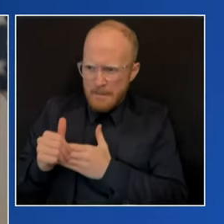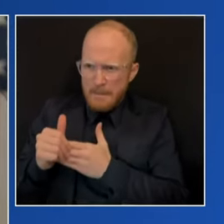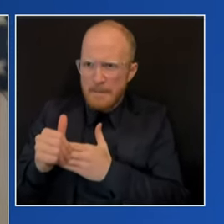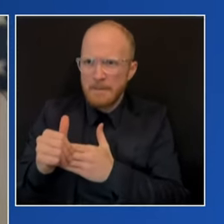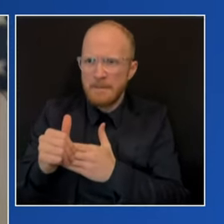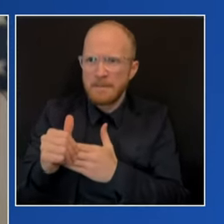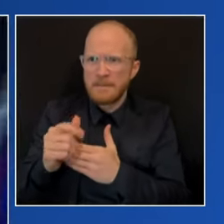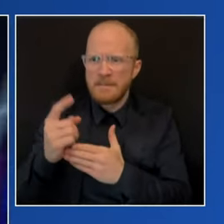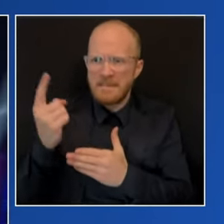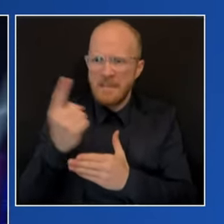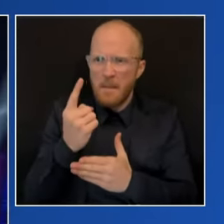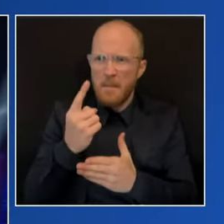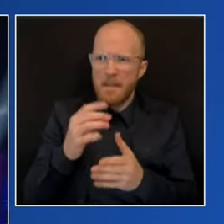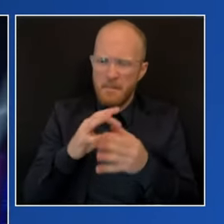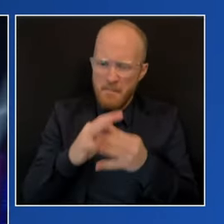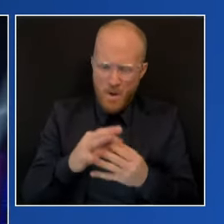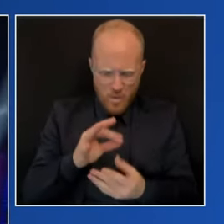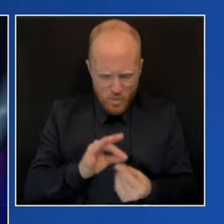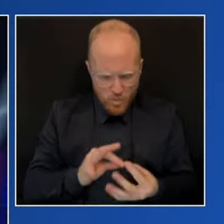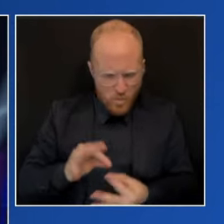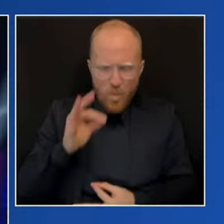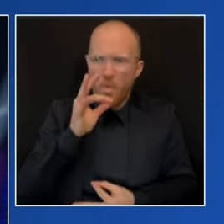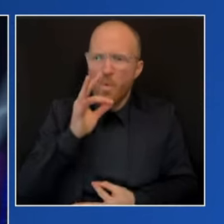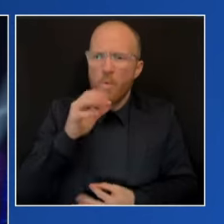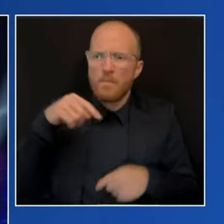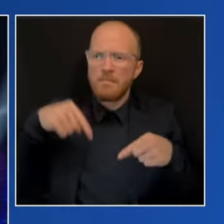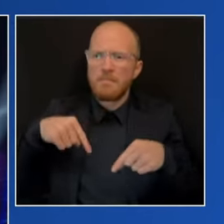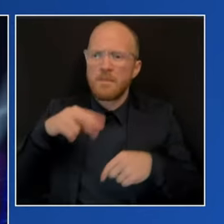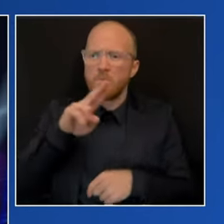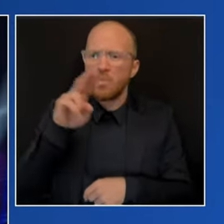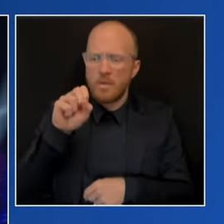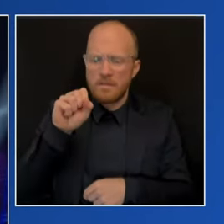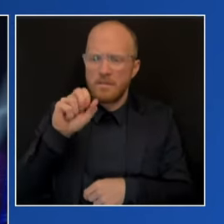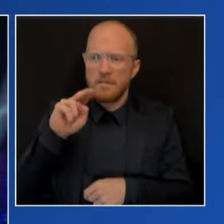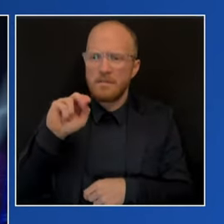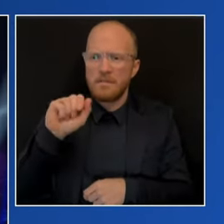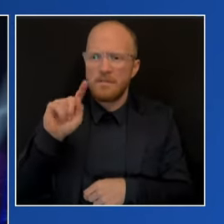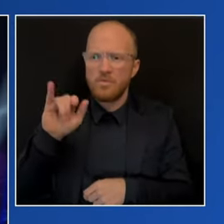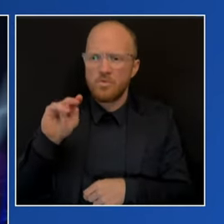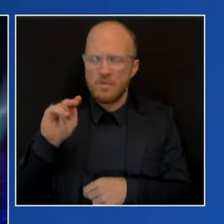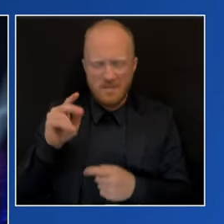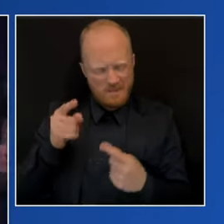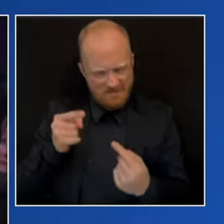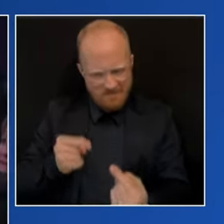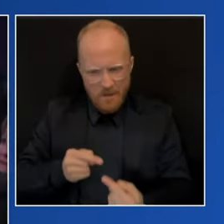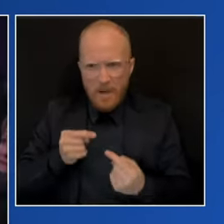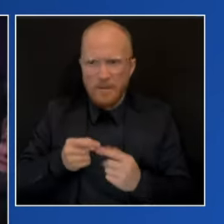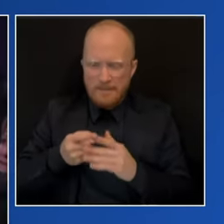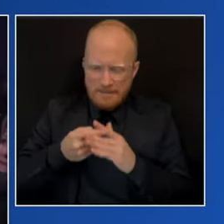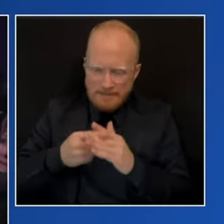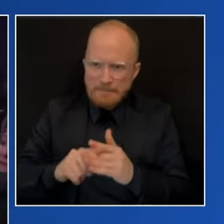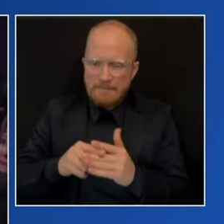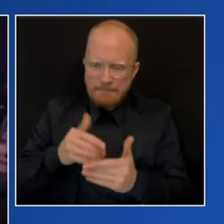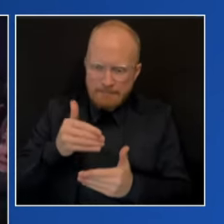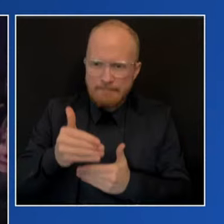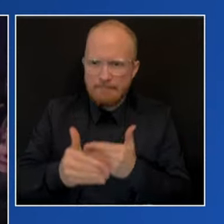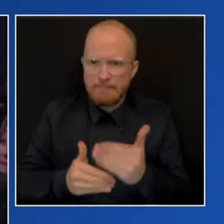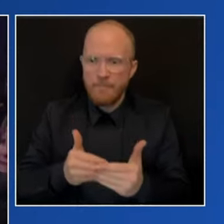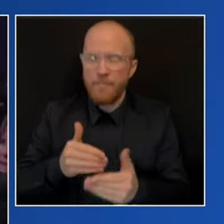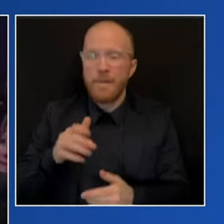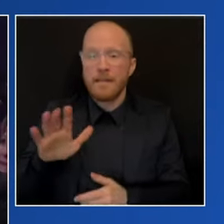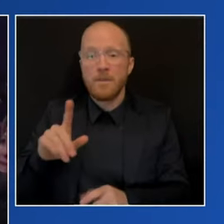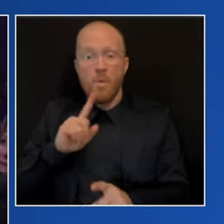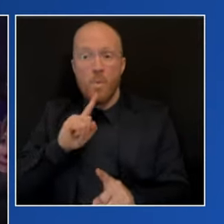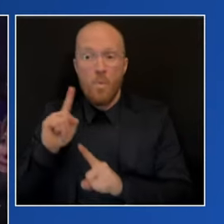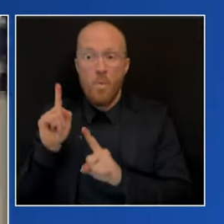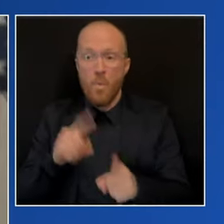Something about the soul of the nation he was struggling to be born. In his general order, he predicted,